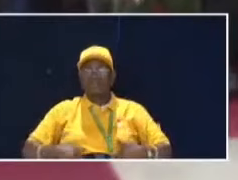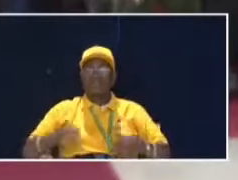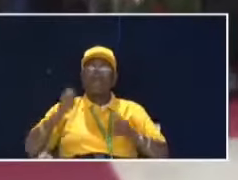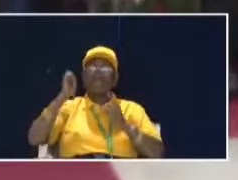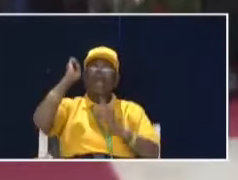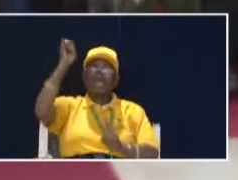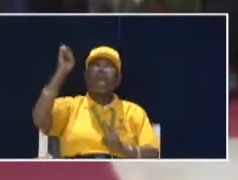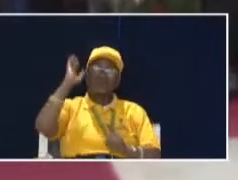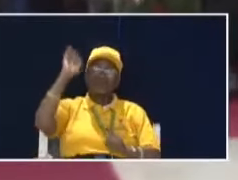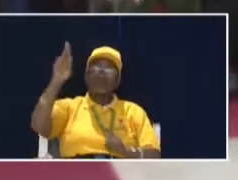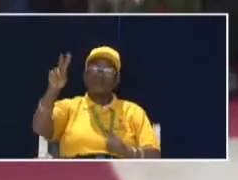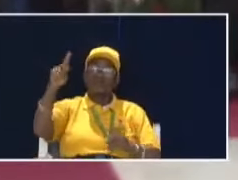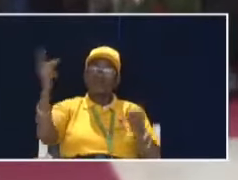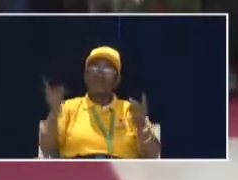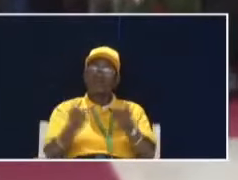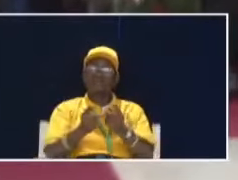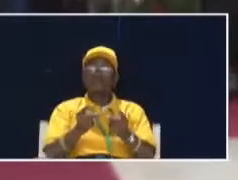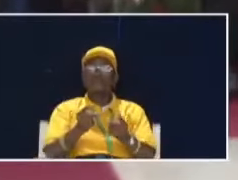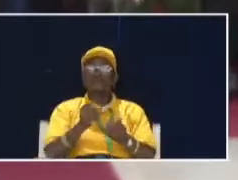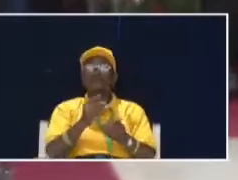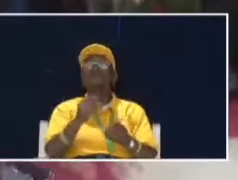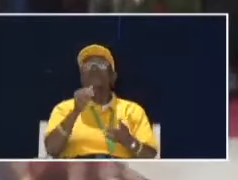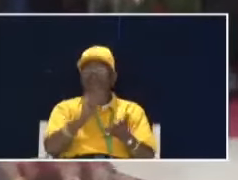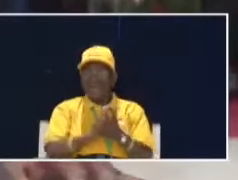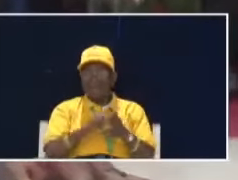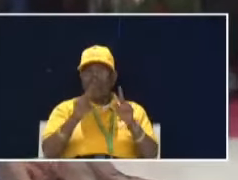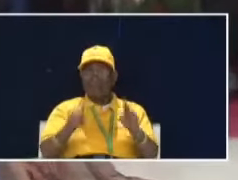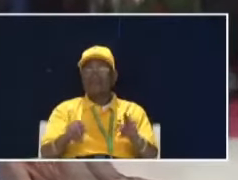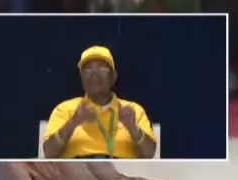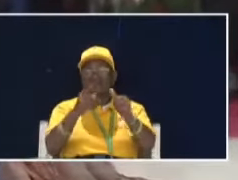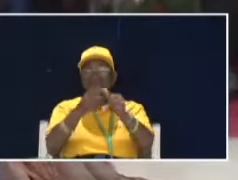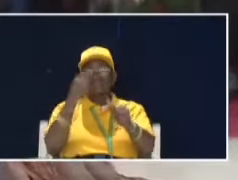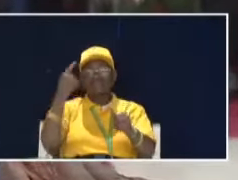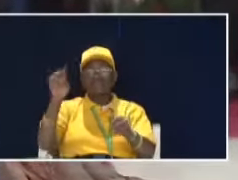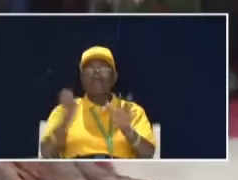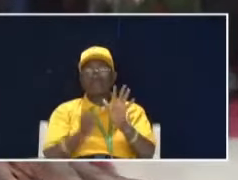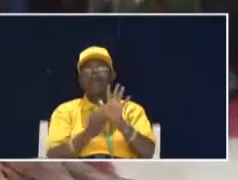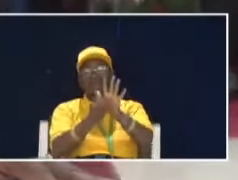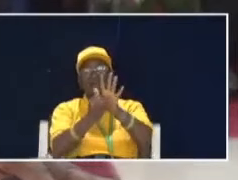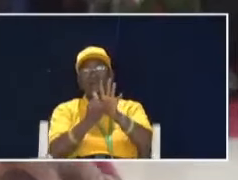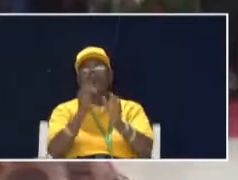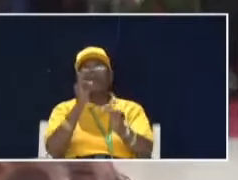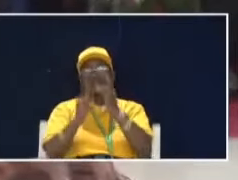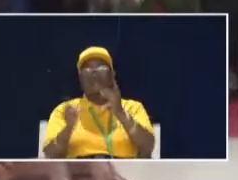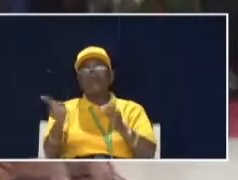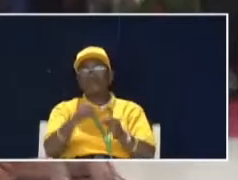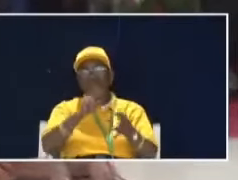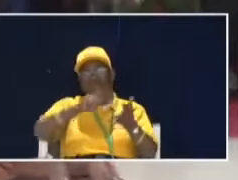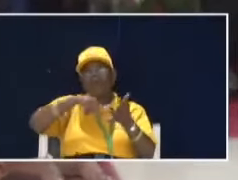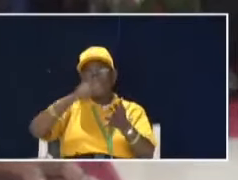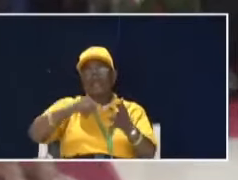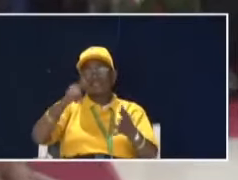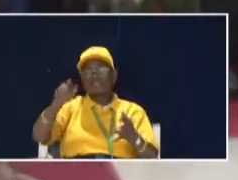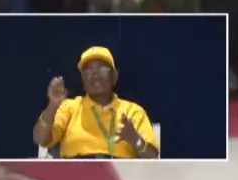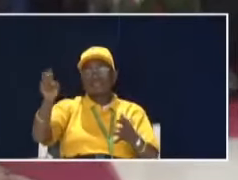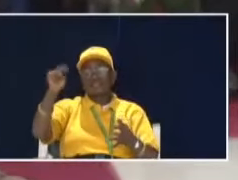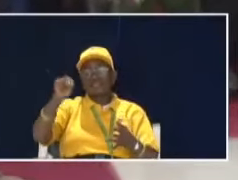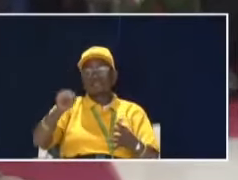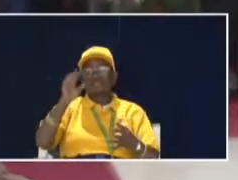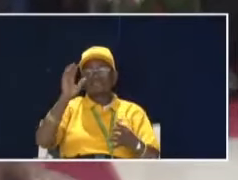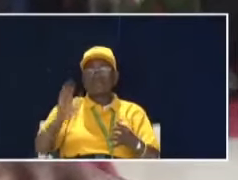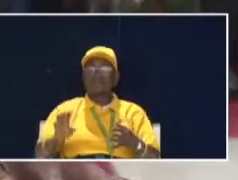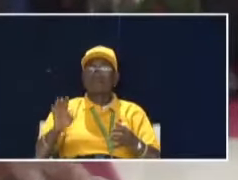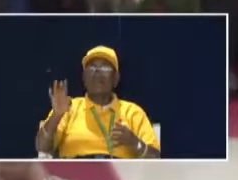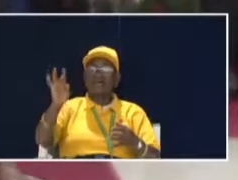first. For example, if you read Genesis chapter 18 from verse 1 to